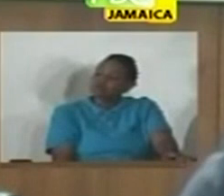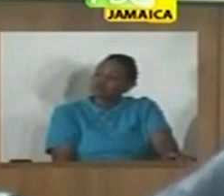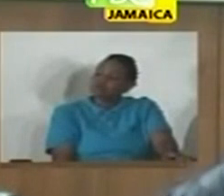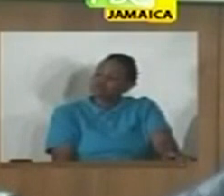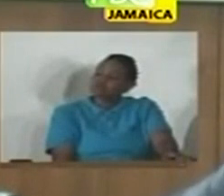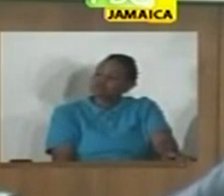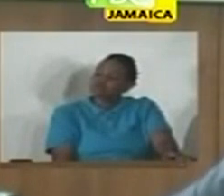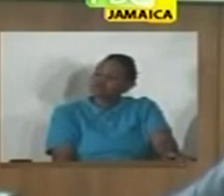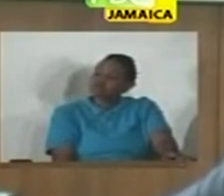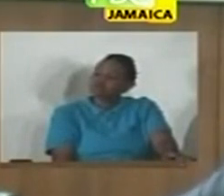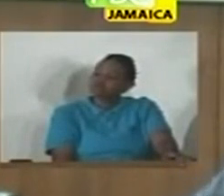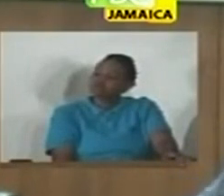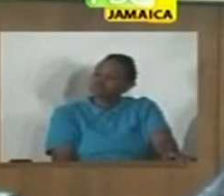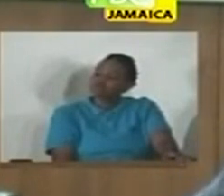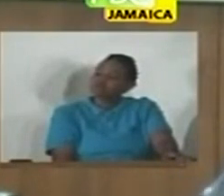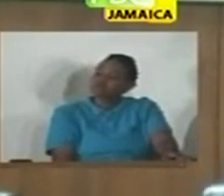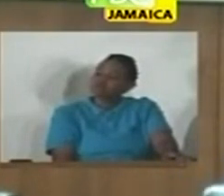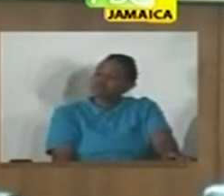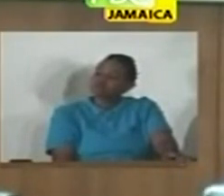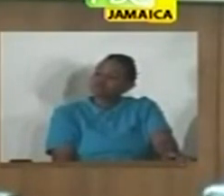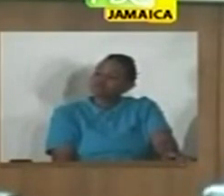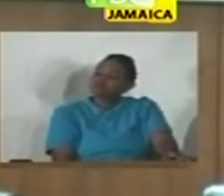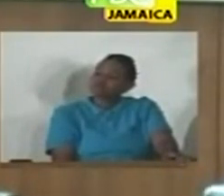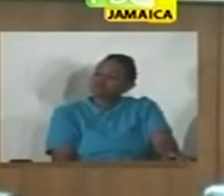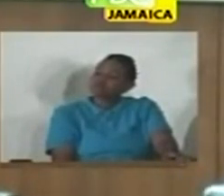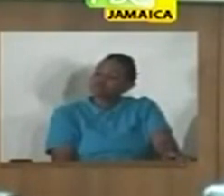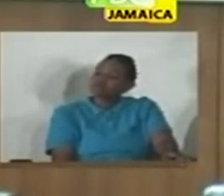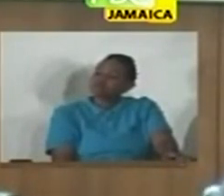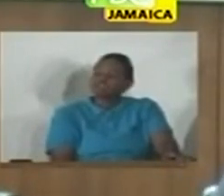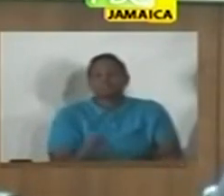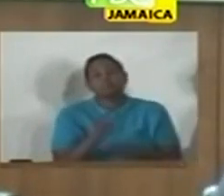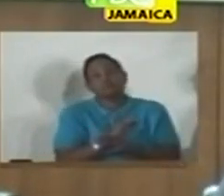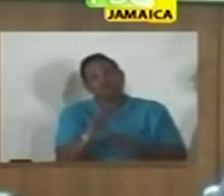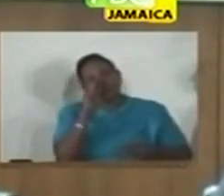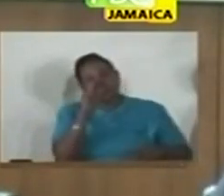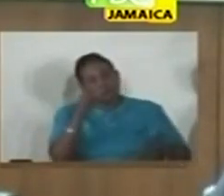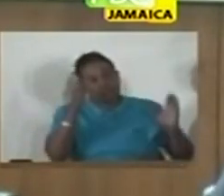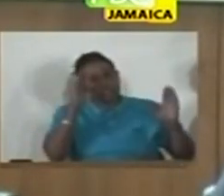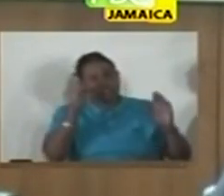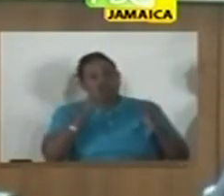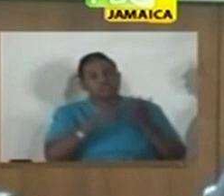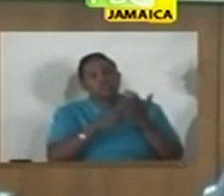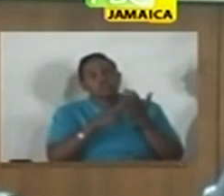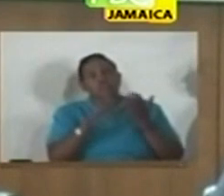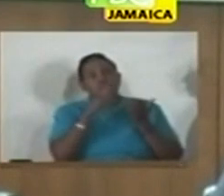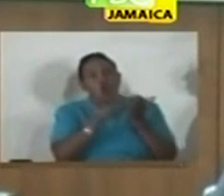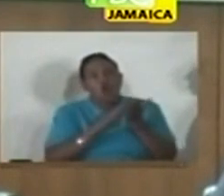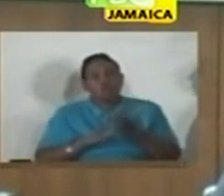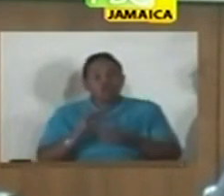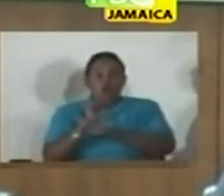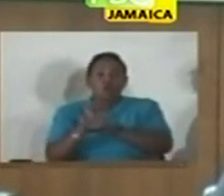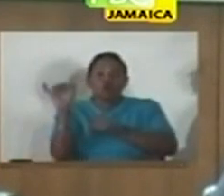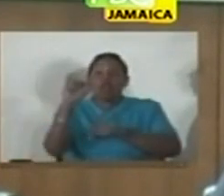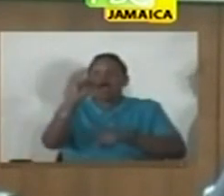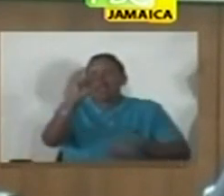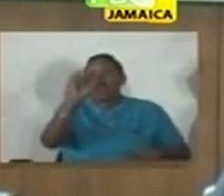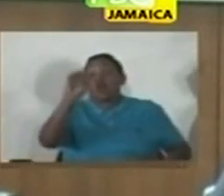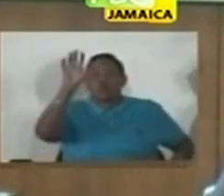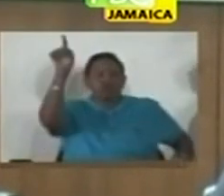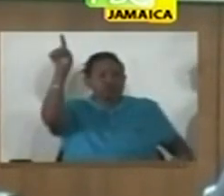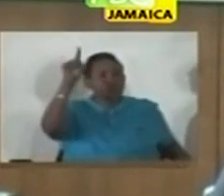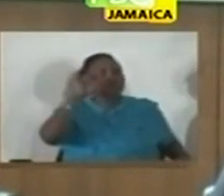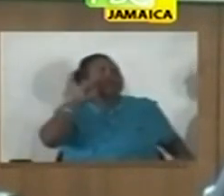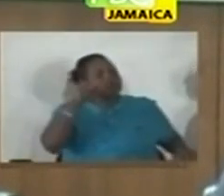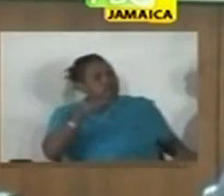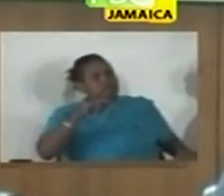The ministry has been paying careful attention to the discussions surrounding contract work. Like the International Labour Organization,